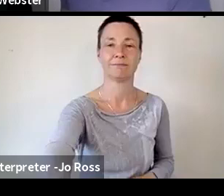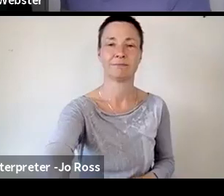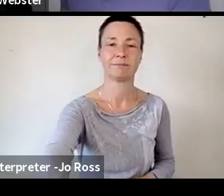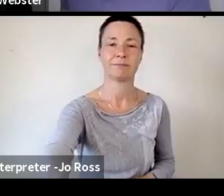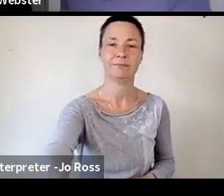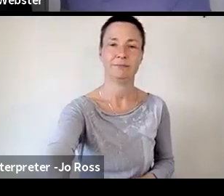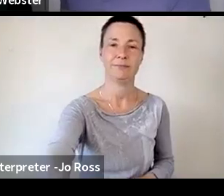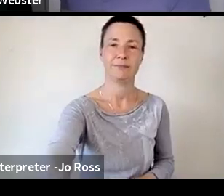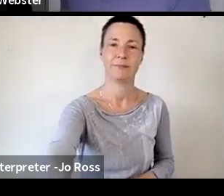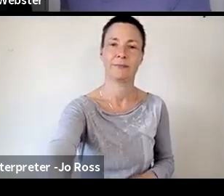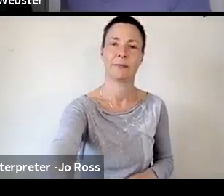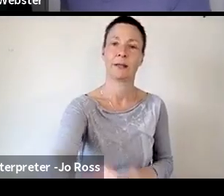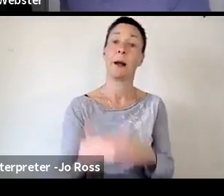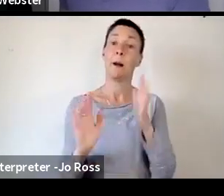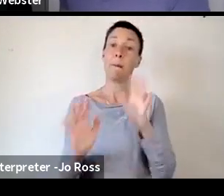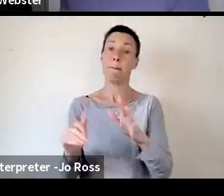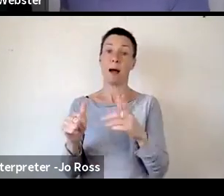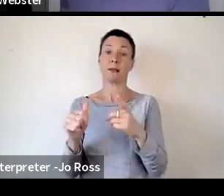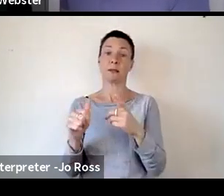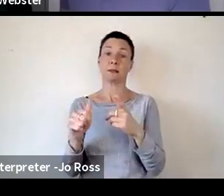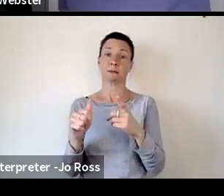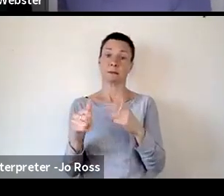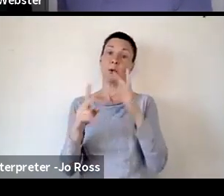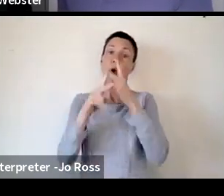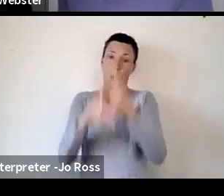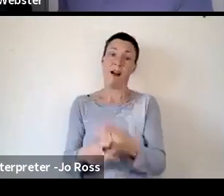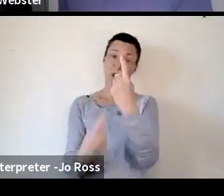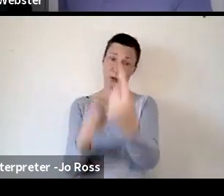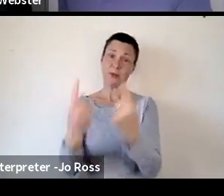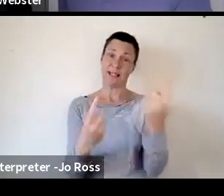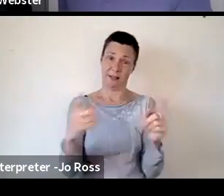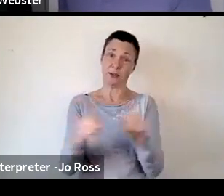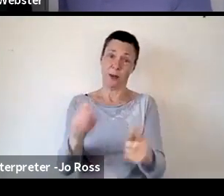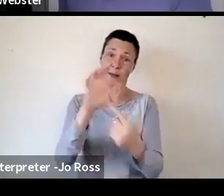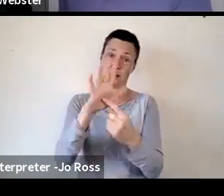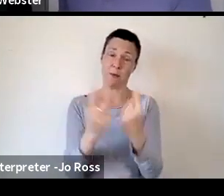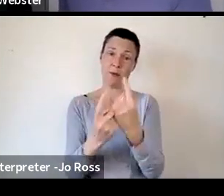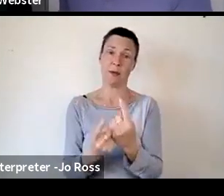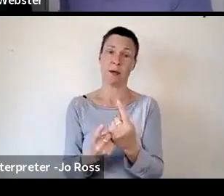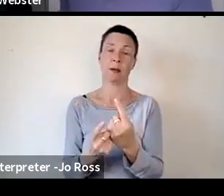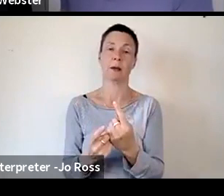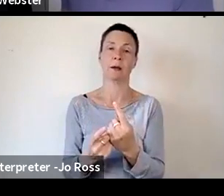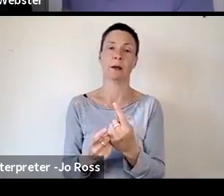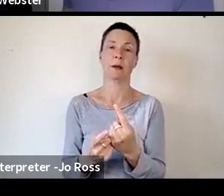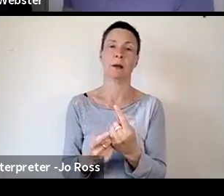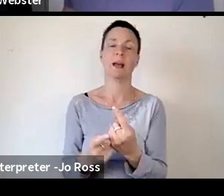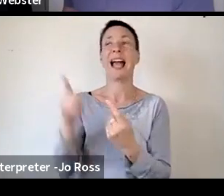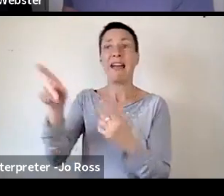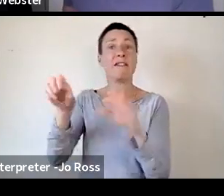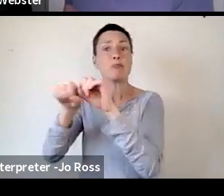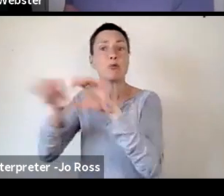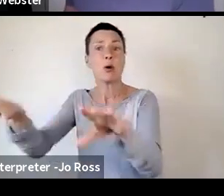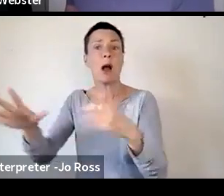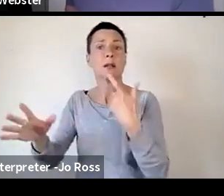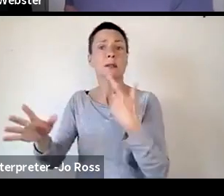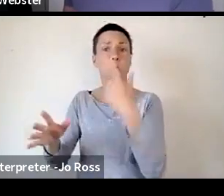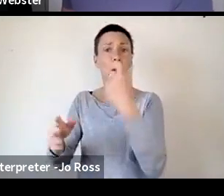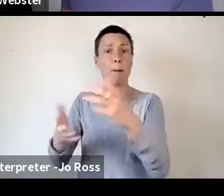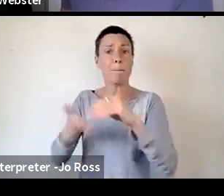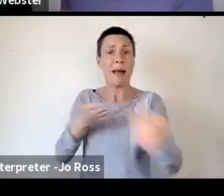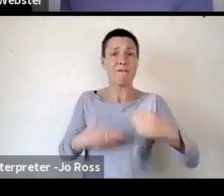Just look after yourself as well, though, guys. Yeah. Like that is... Yeah, I mean, if a broadcaster could pay for my therapy, that would be great.